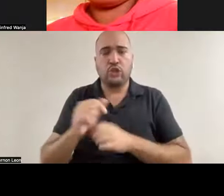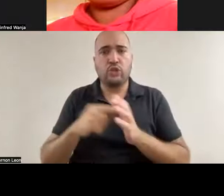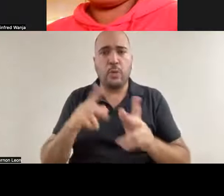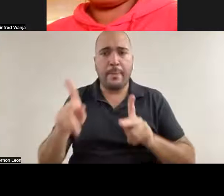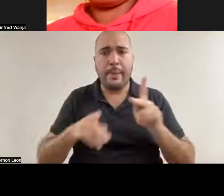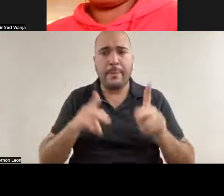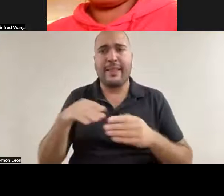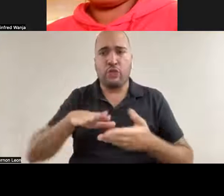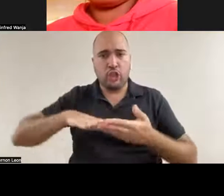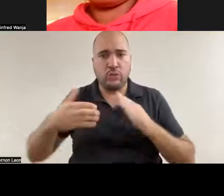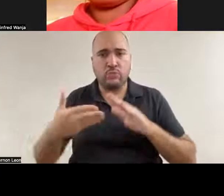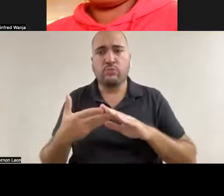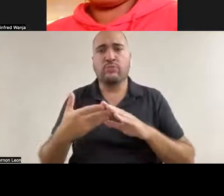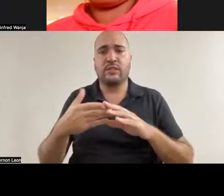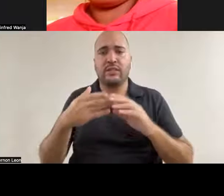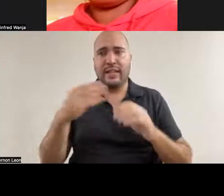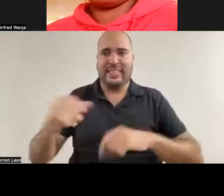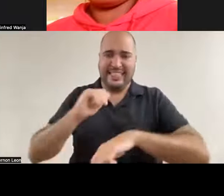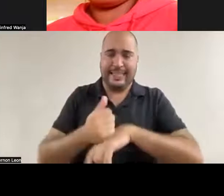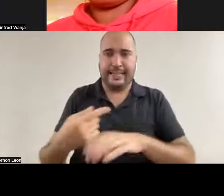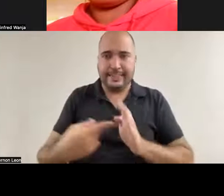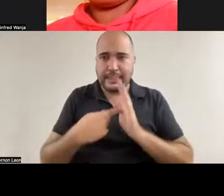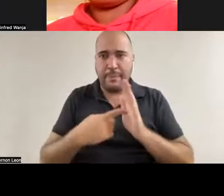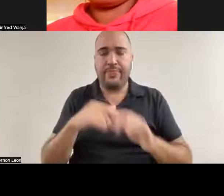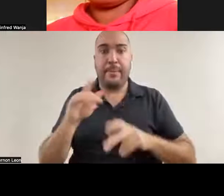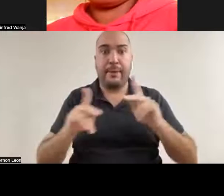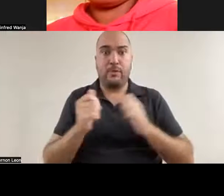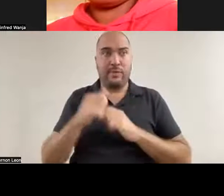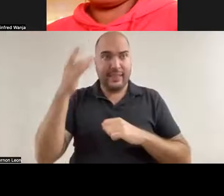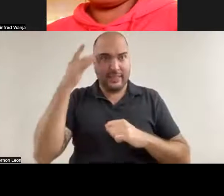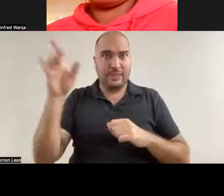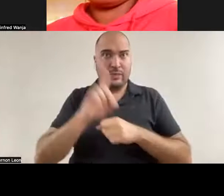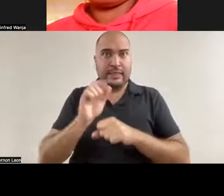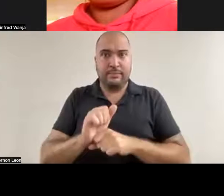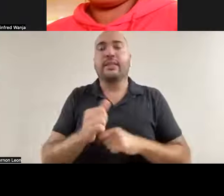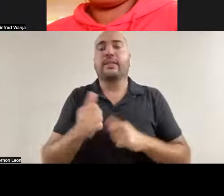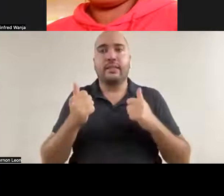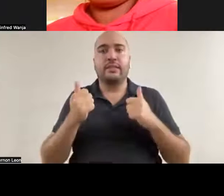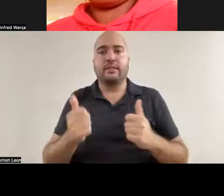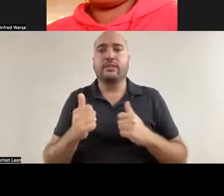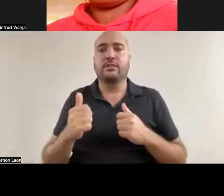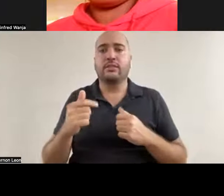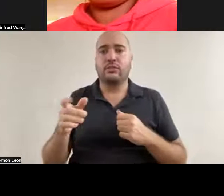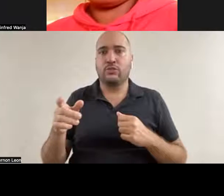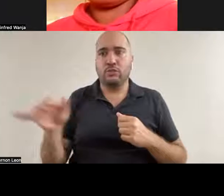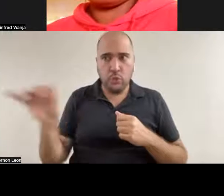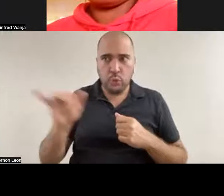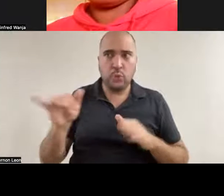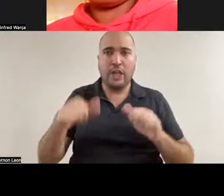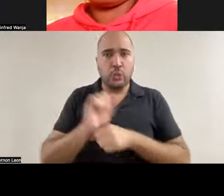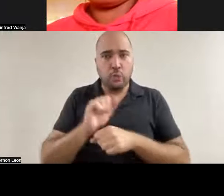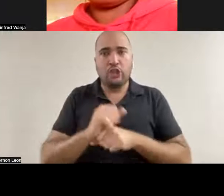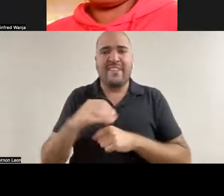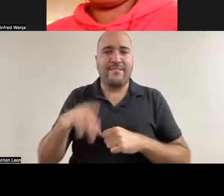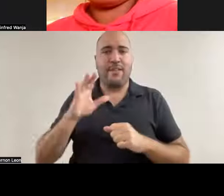and set an example that people with intellectual disability too can work and find